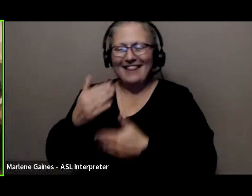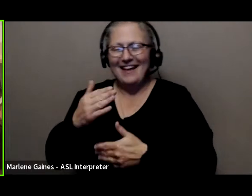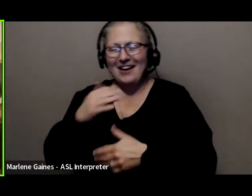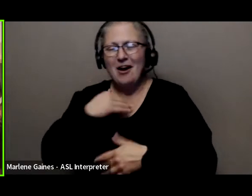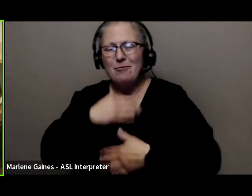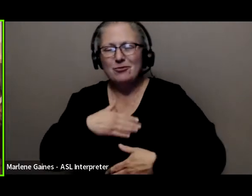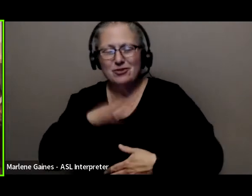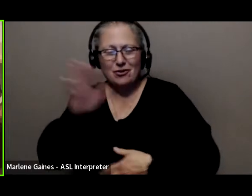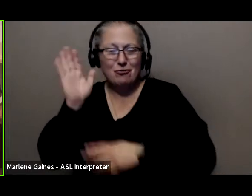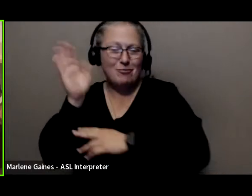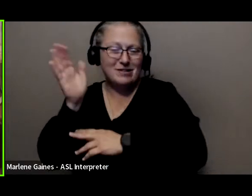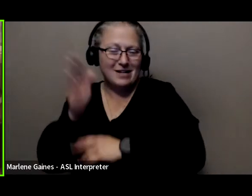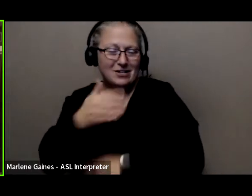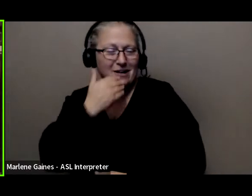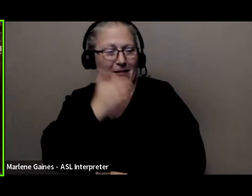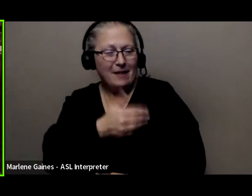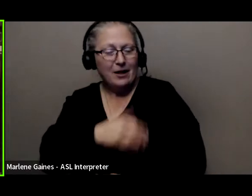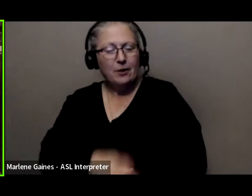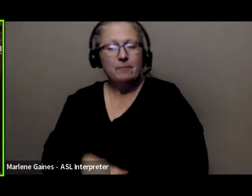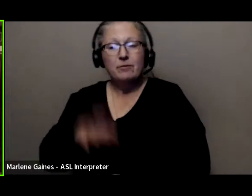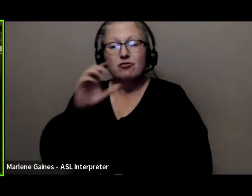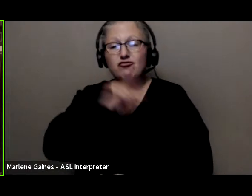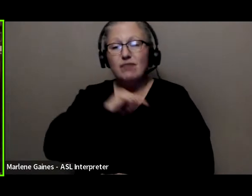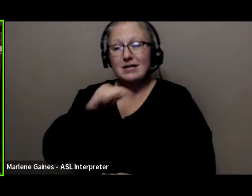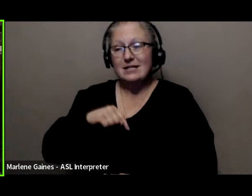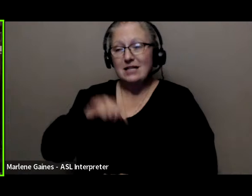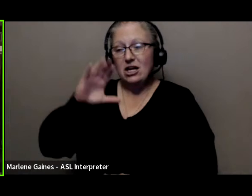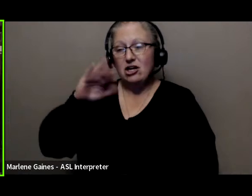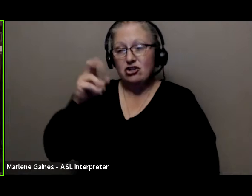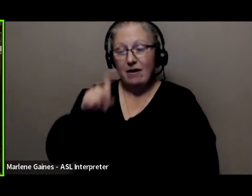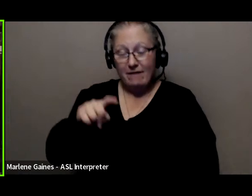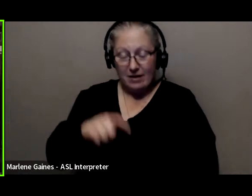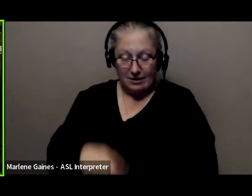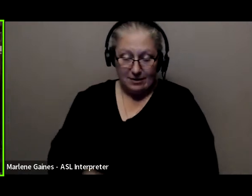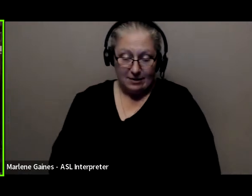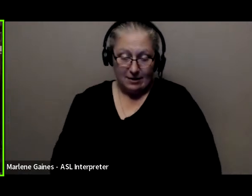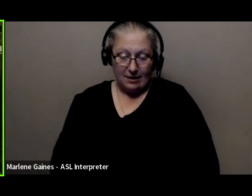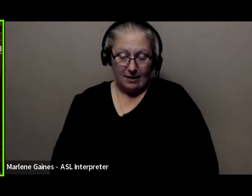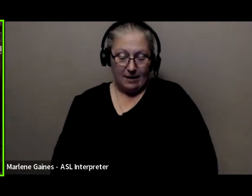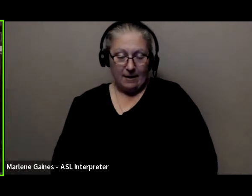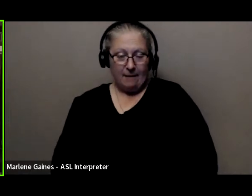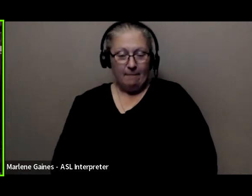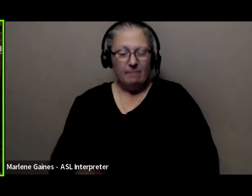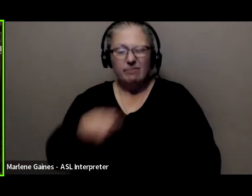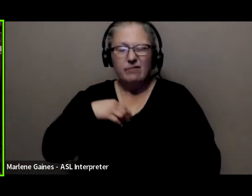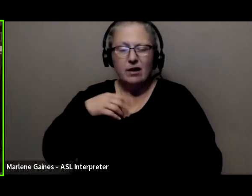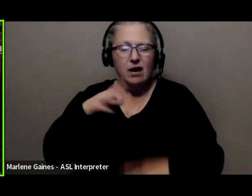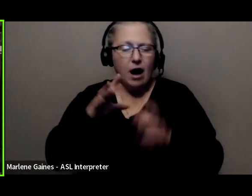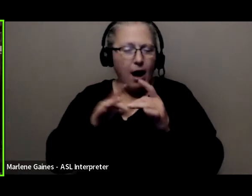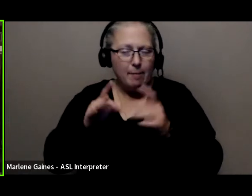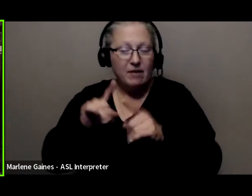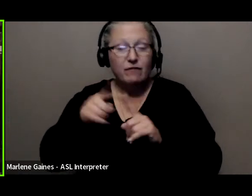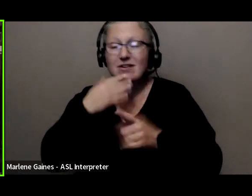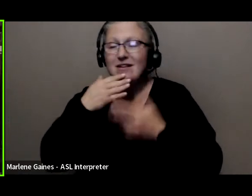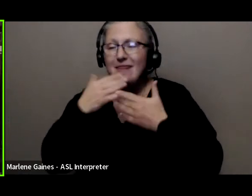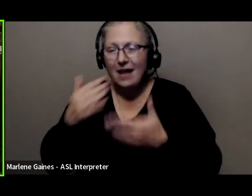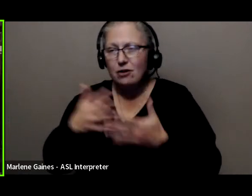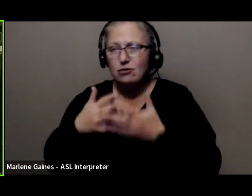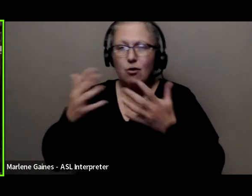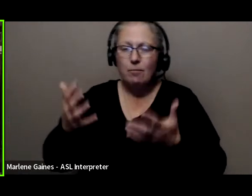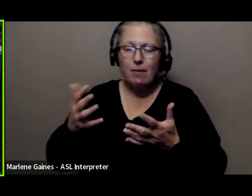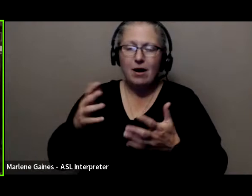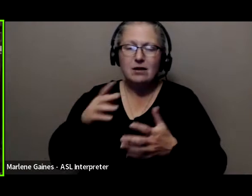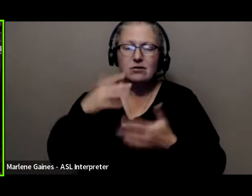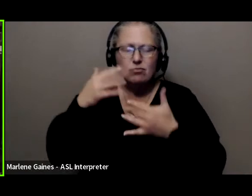the presentation. Thank you. Trustee Chavez. I did have a couple of comments, but thank you so much for this. It's